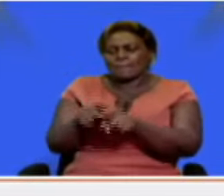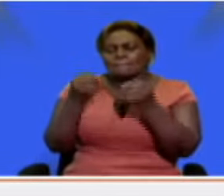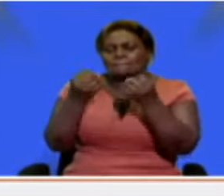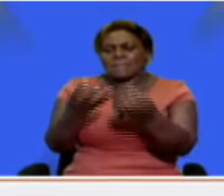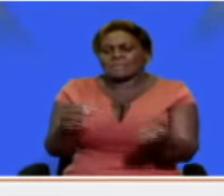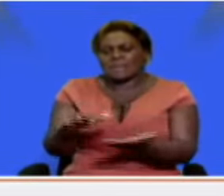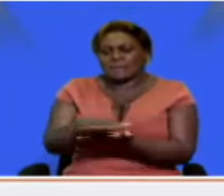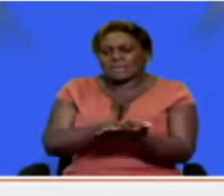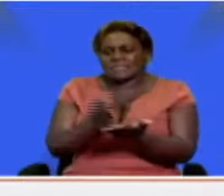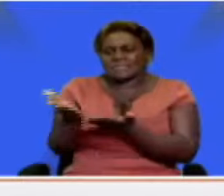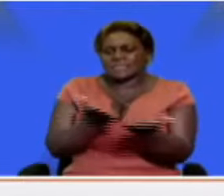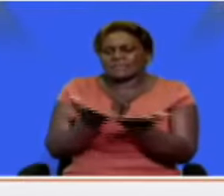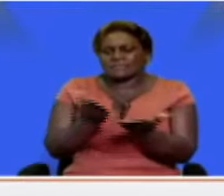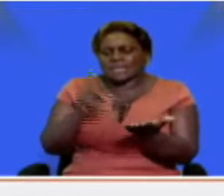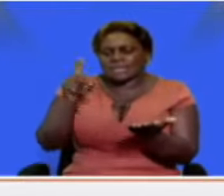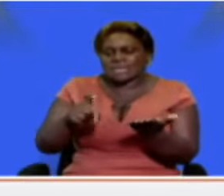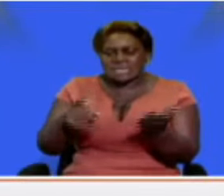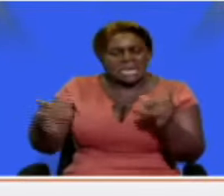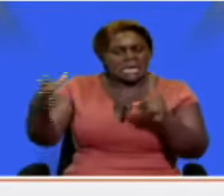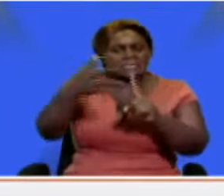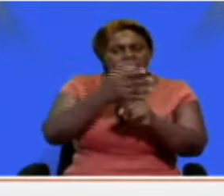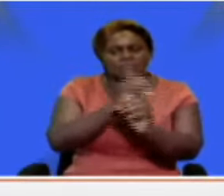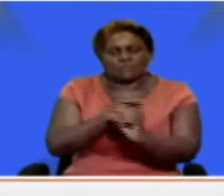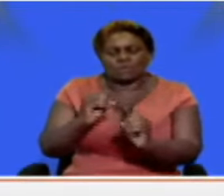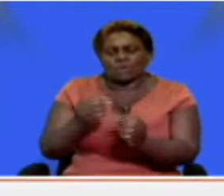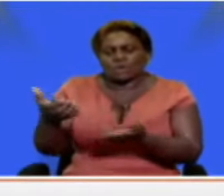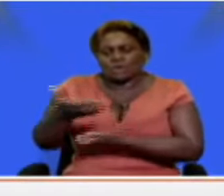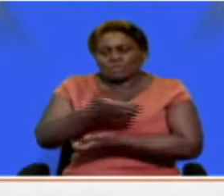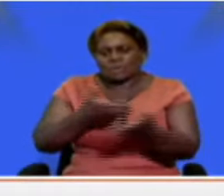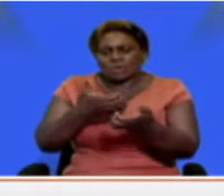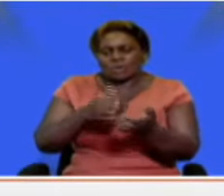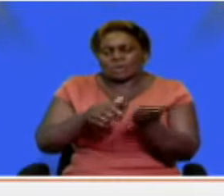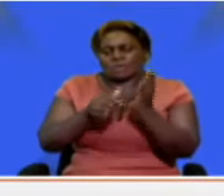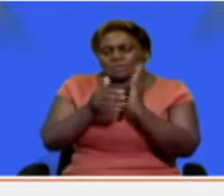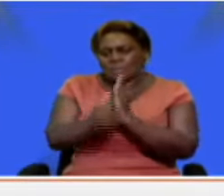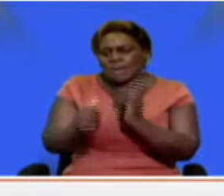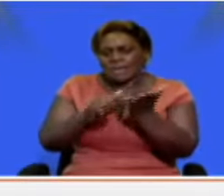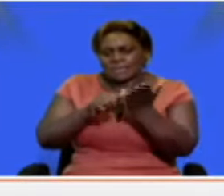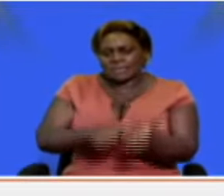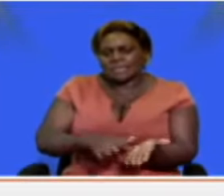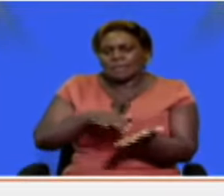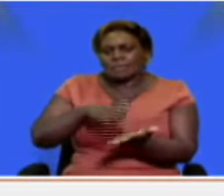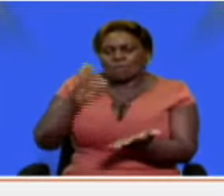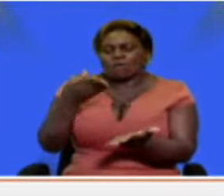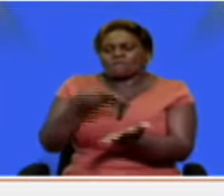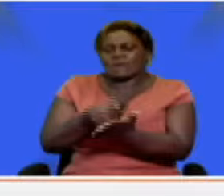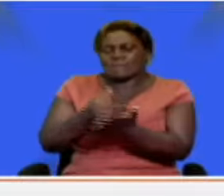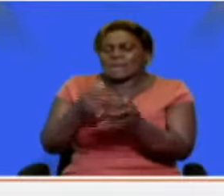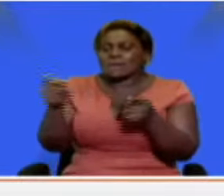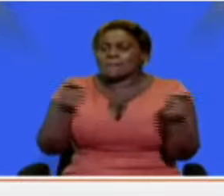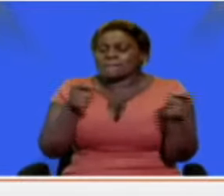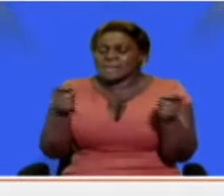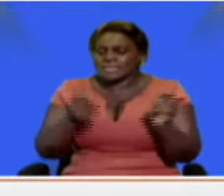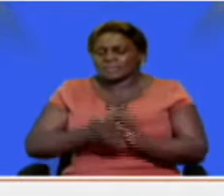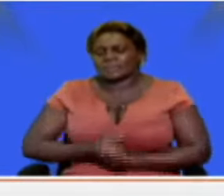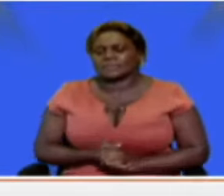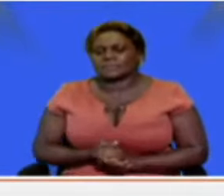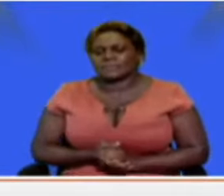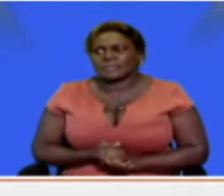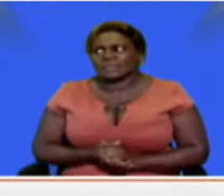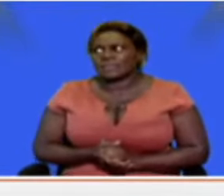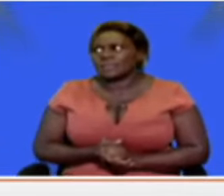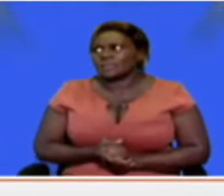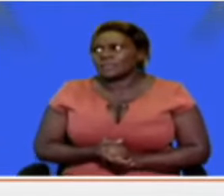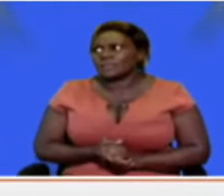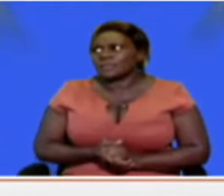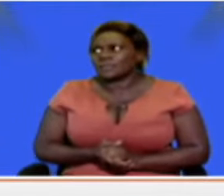many basic services needs unmet. Economists are emphasizing the need for more prudent financial management. I think we have to